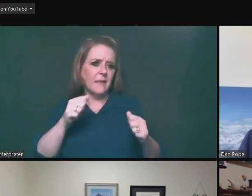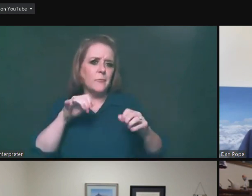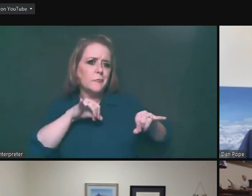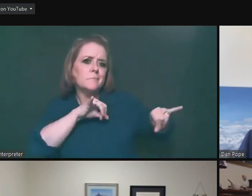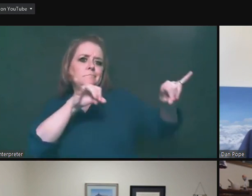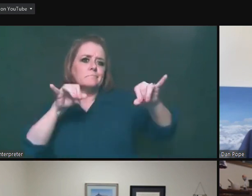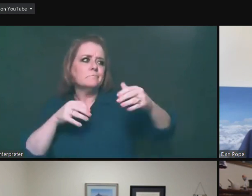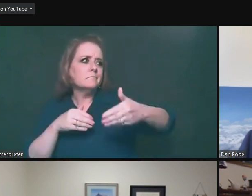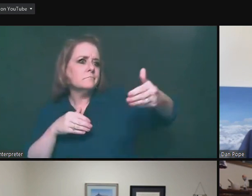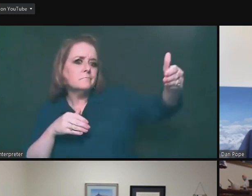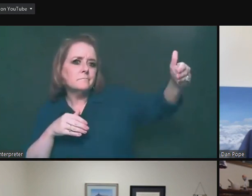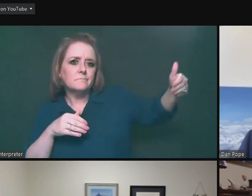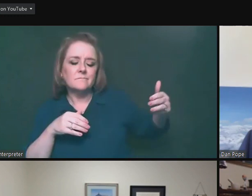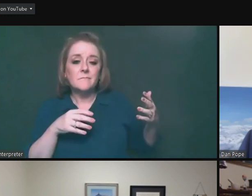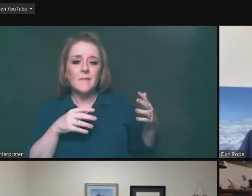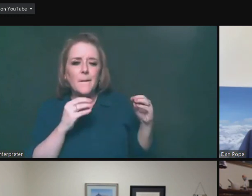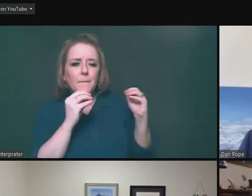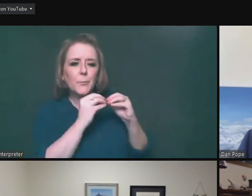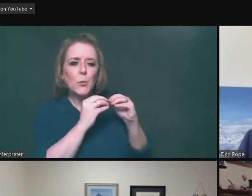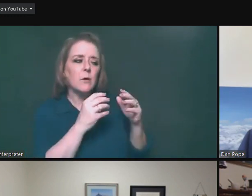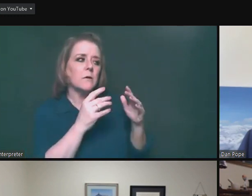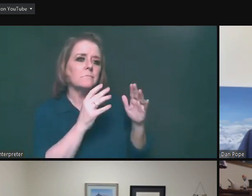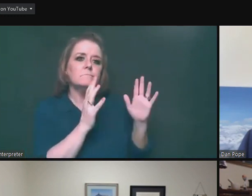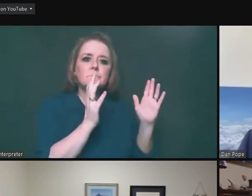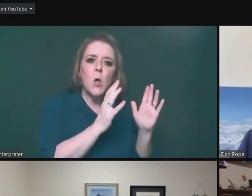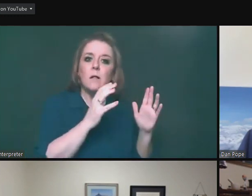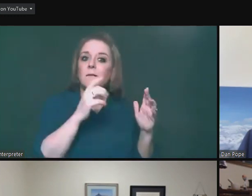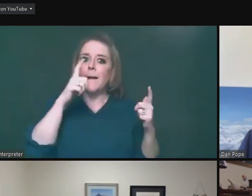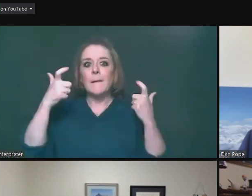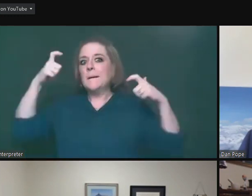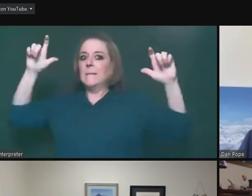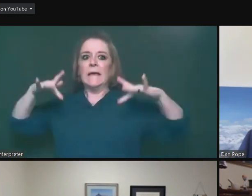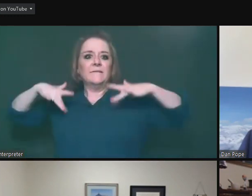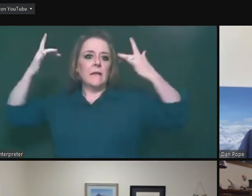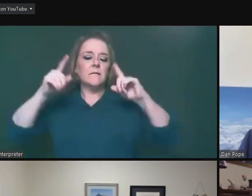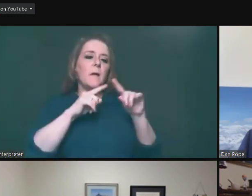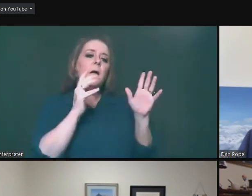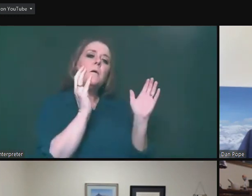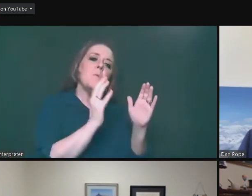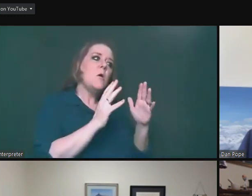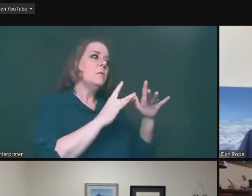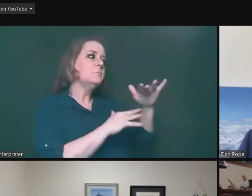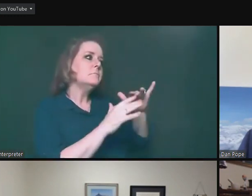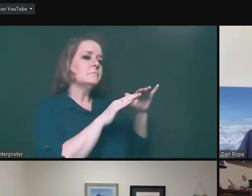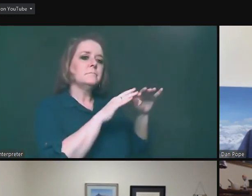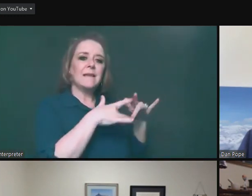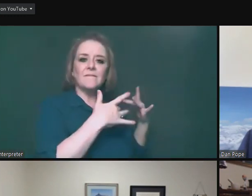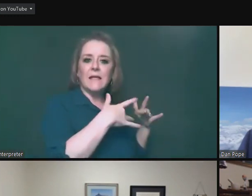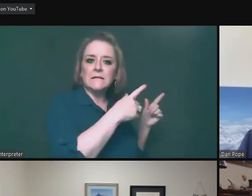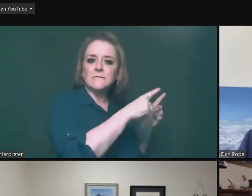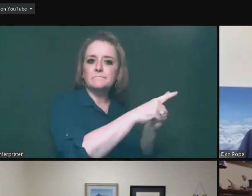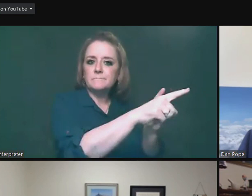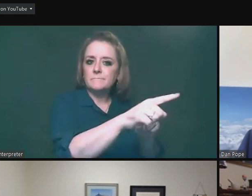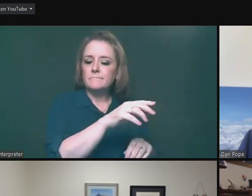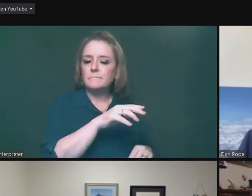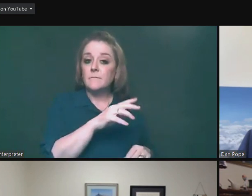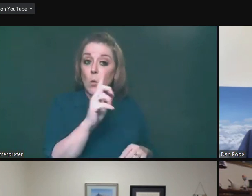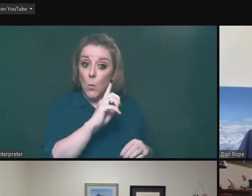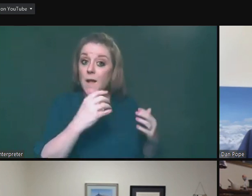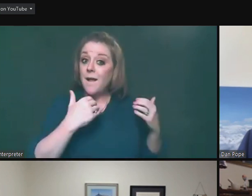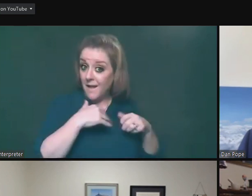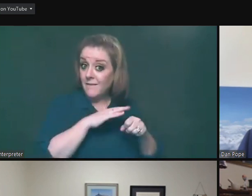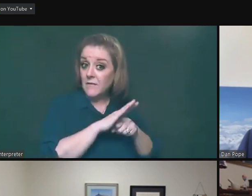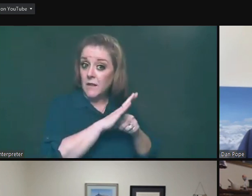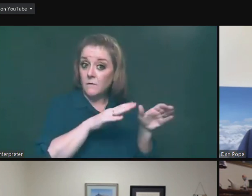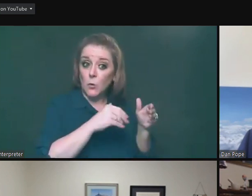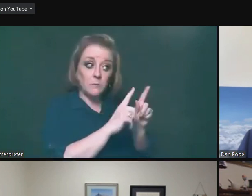These smaller, maybe more intimate events, but in venues that will allow people to kind of